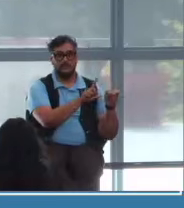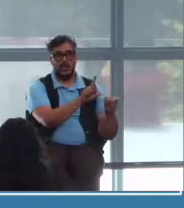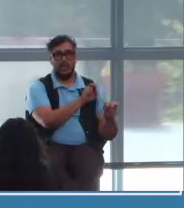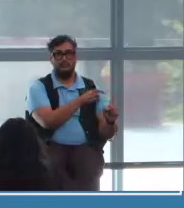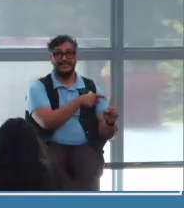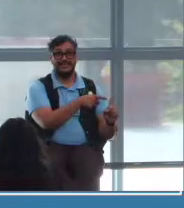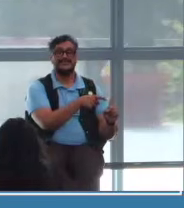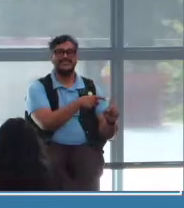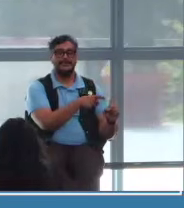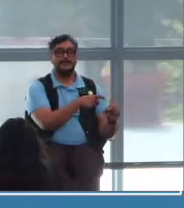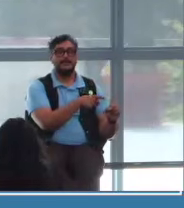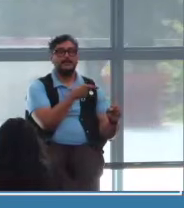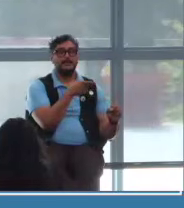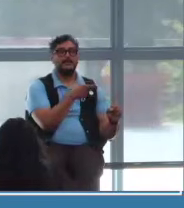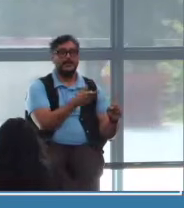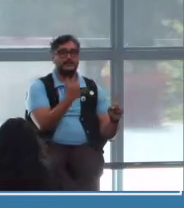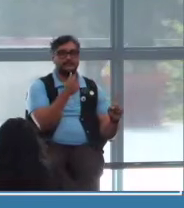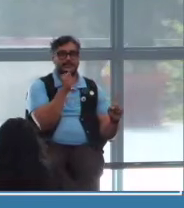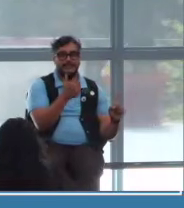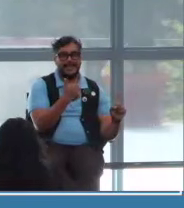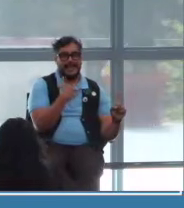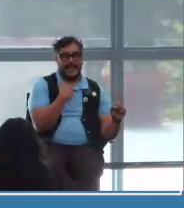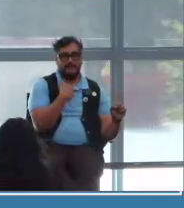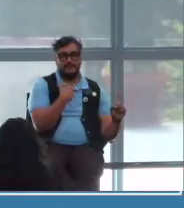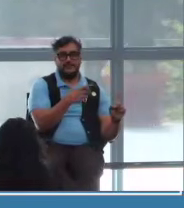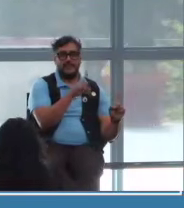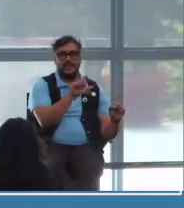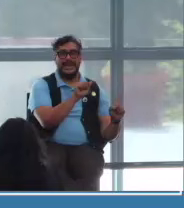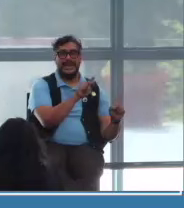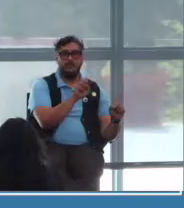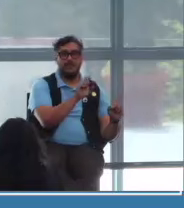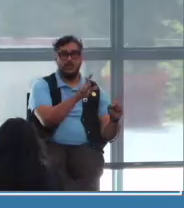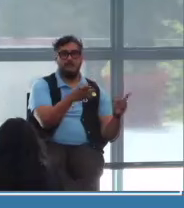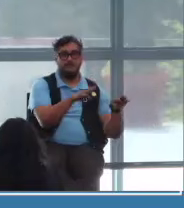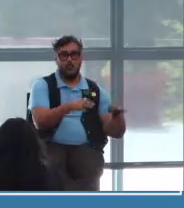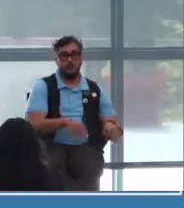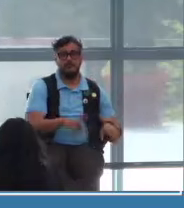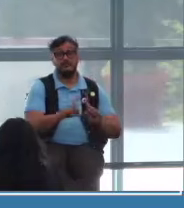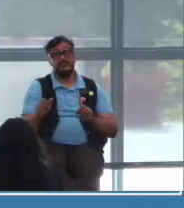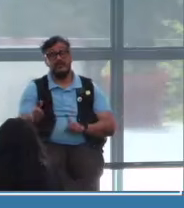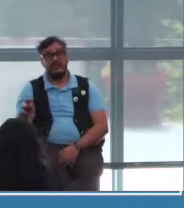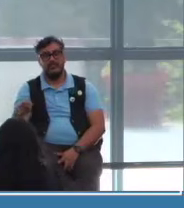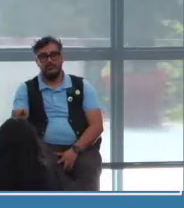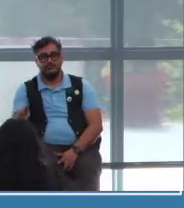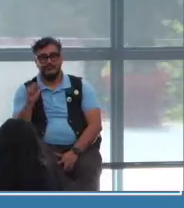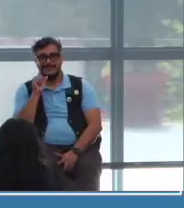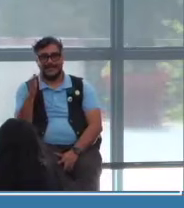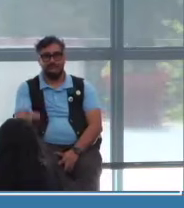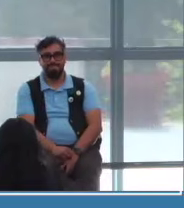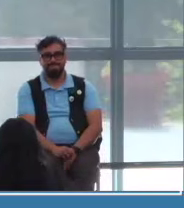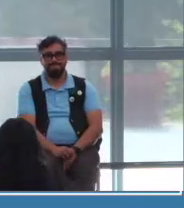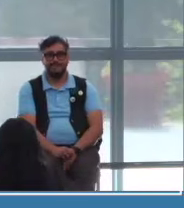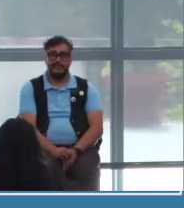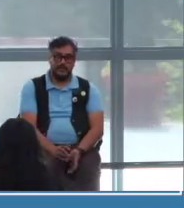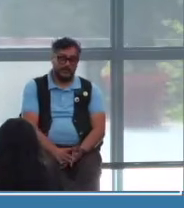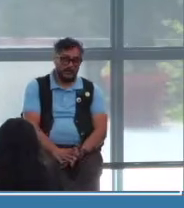rash spares the nasolabial folds, whereas in these other conditions, it does not.